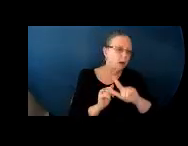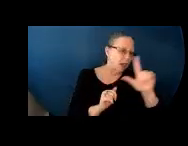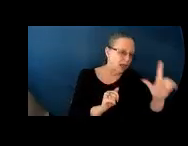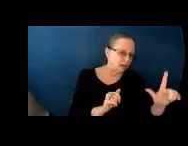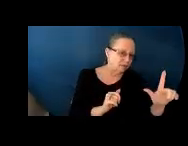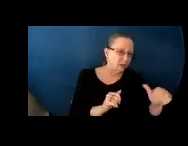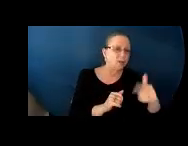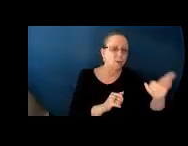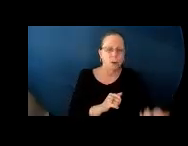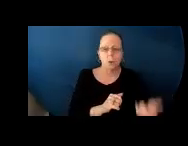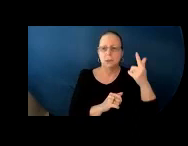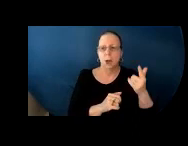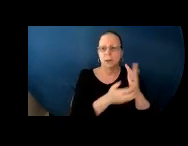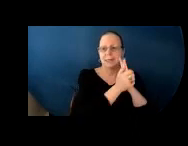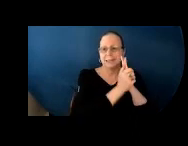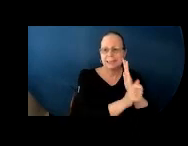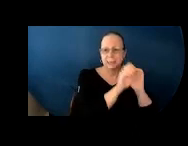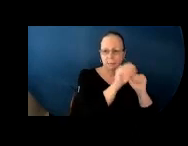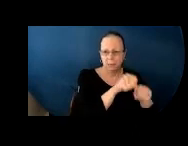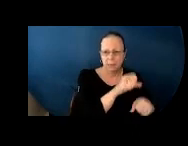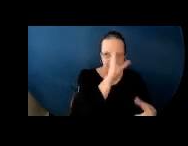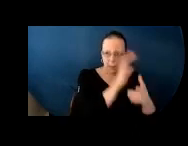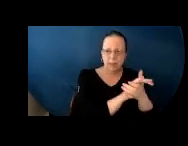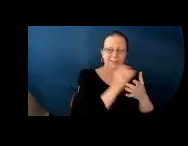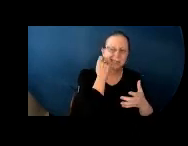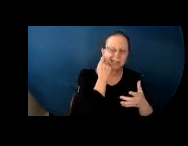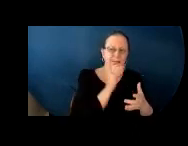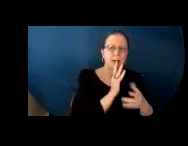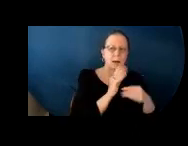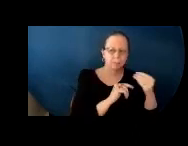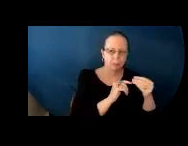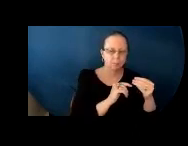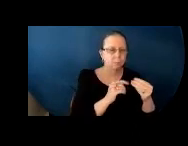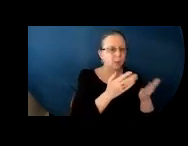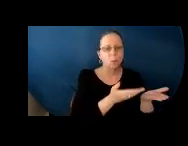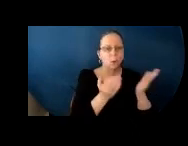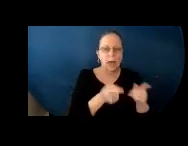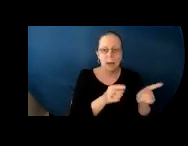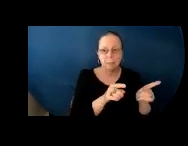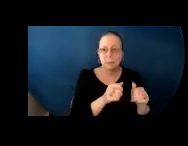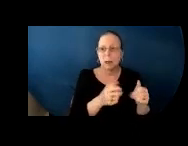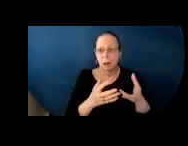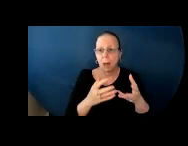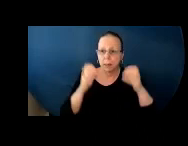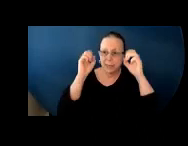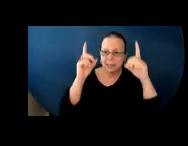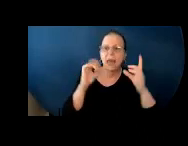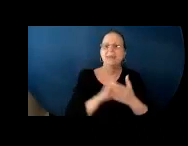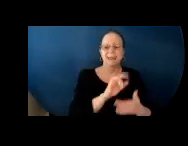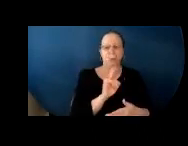those are the skills, abilities, and beliefs we just talked about. Now, what happens a lot in education is that's where we